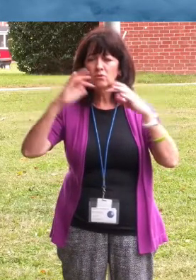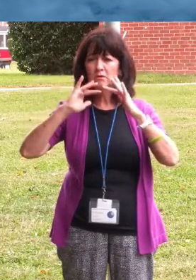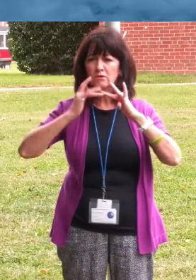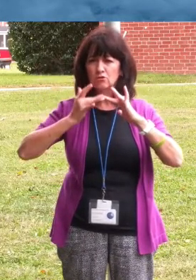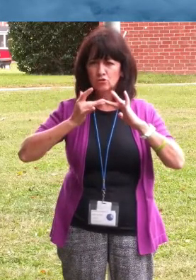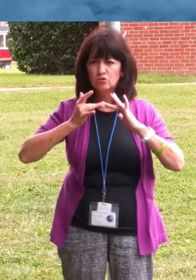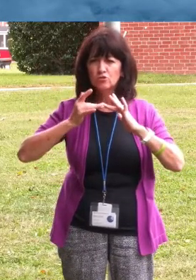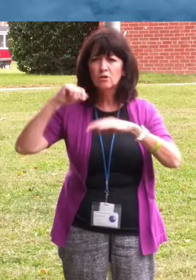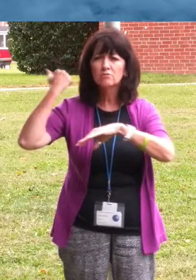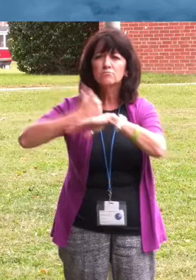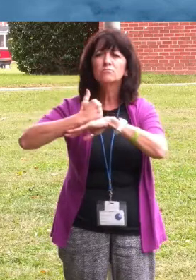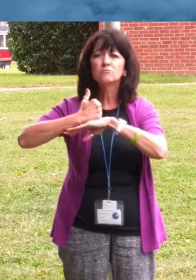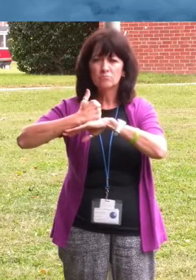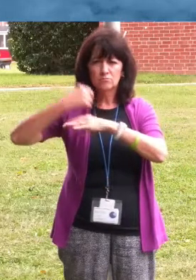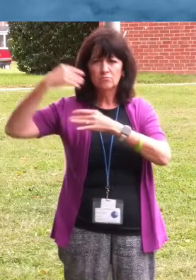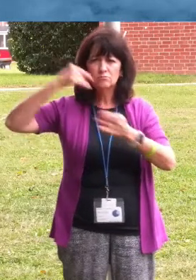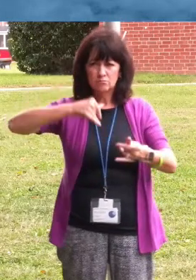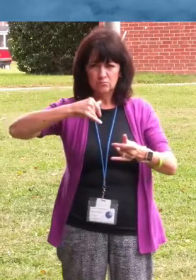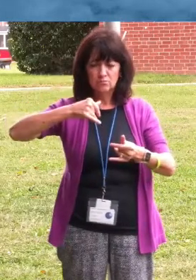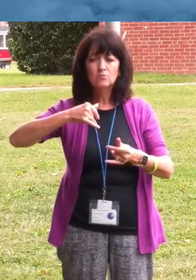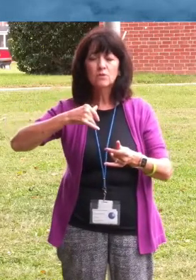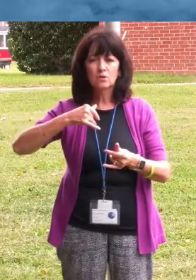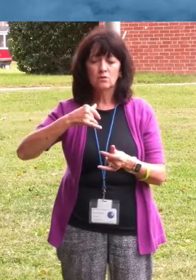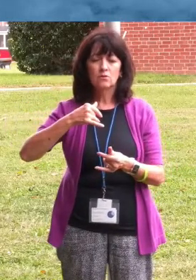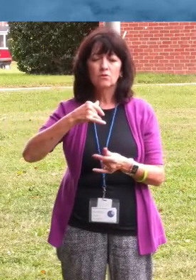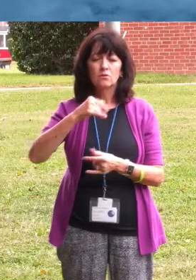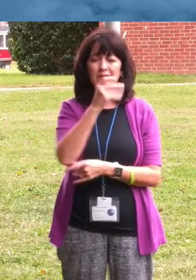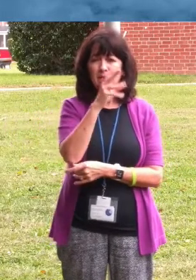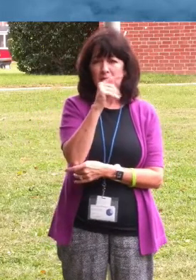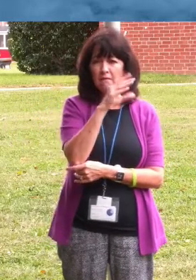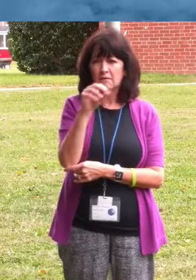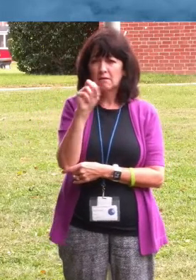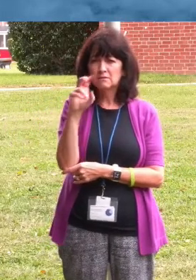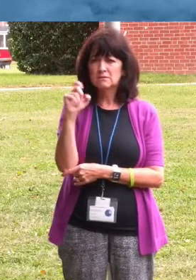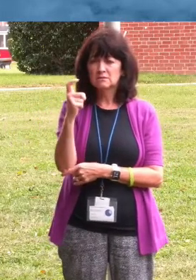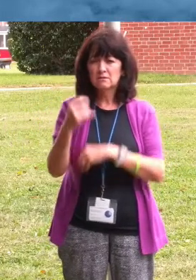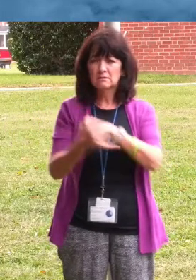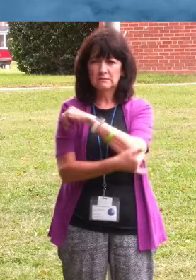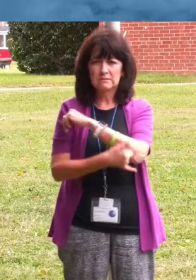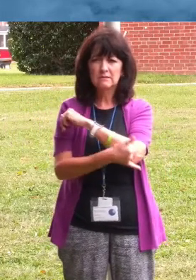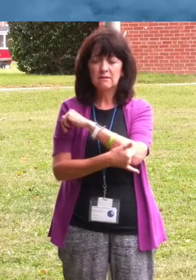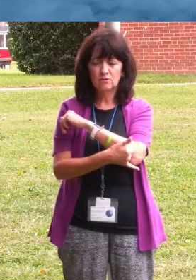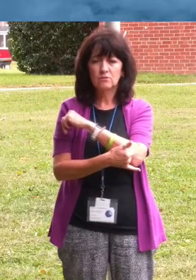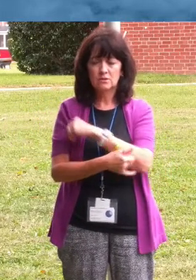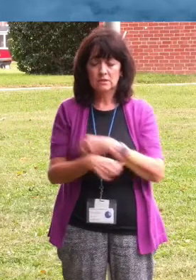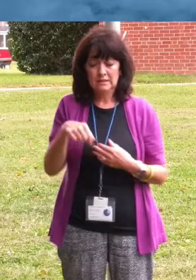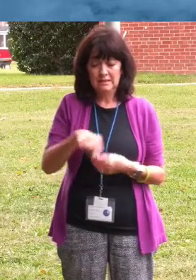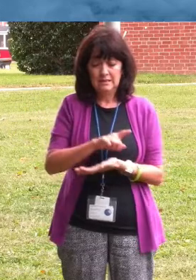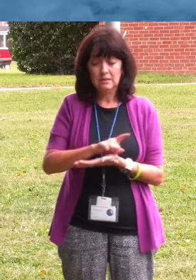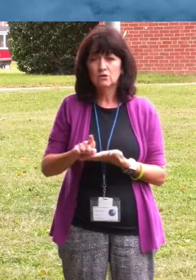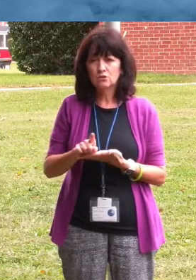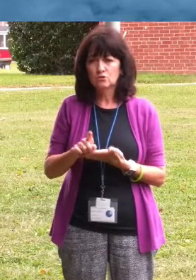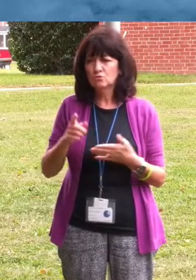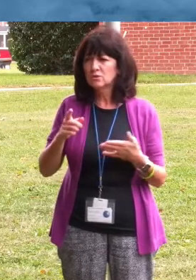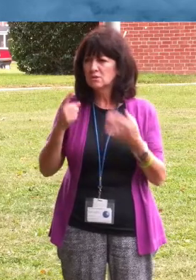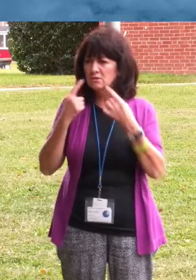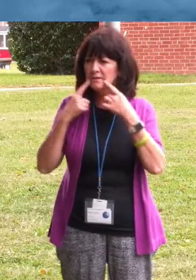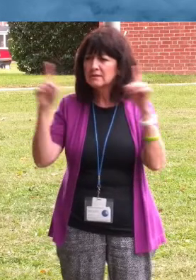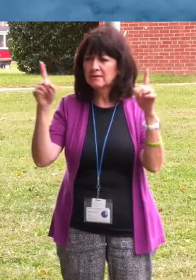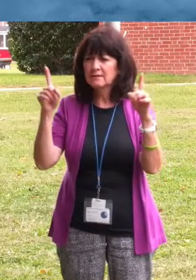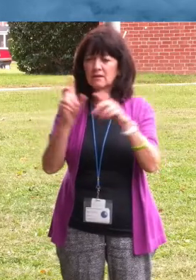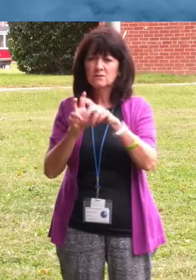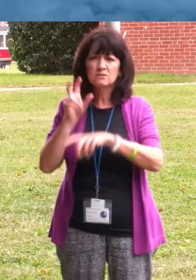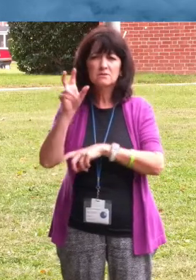Kent County and Sussex County in particular. This week we we announced an investment